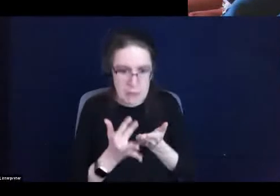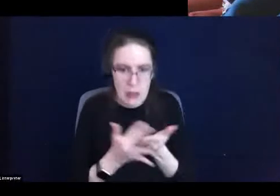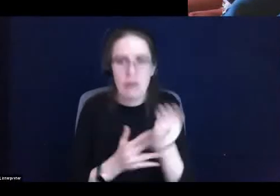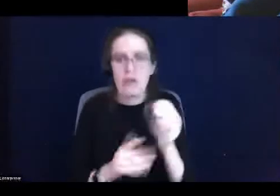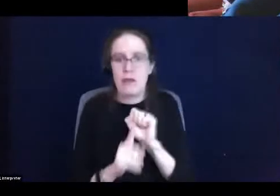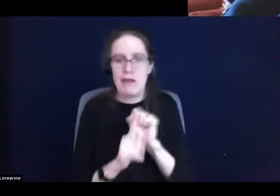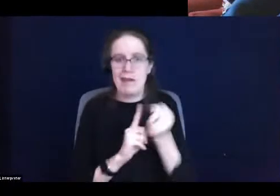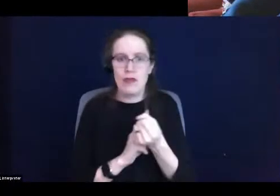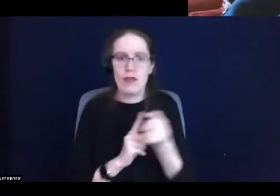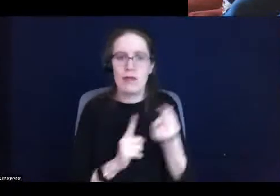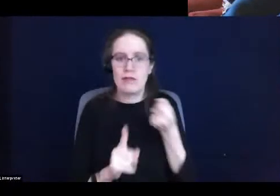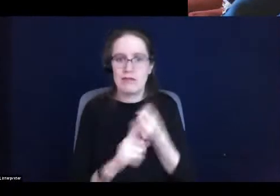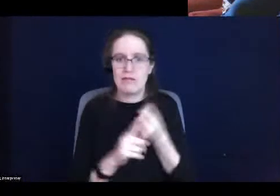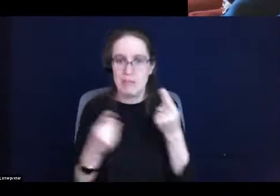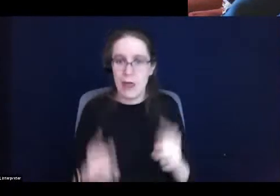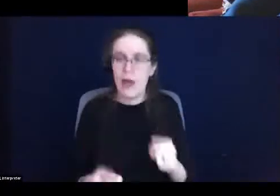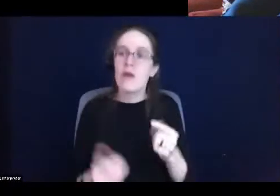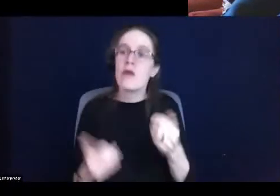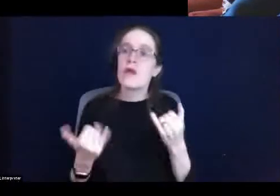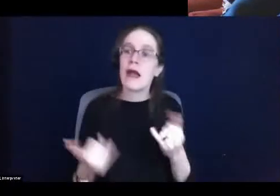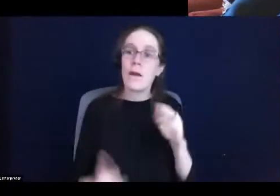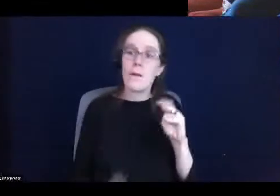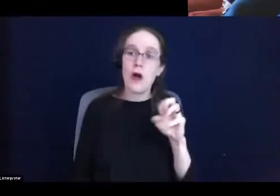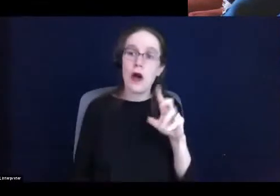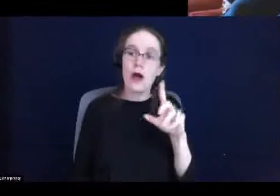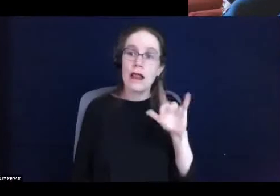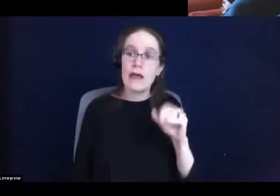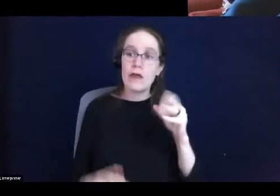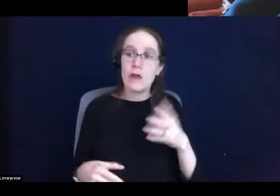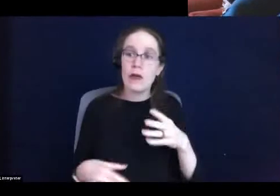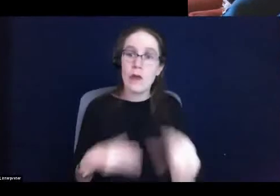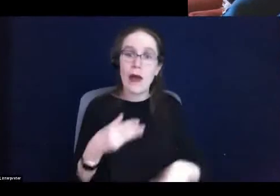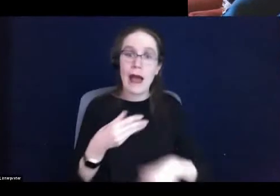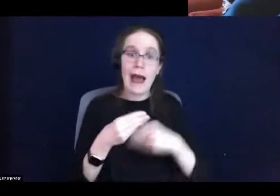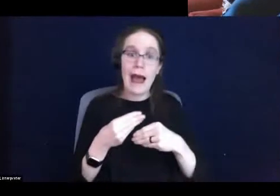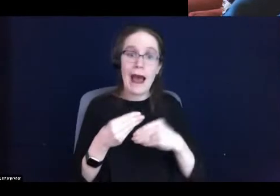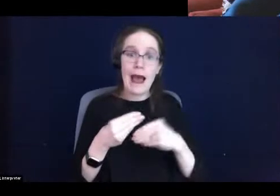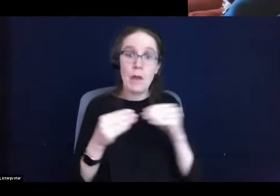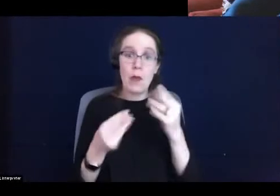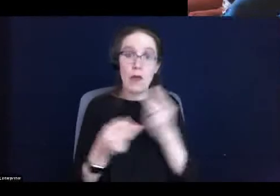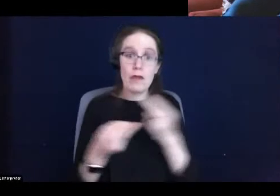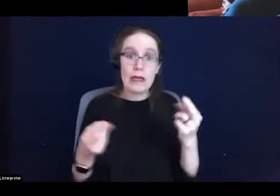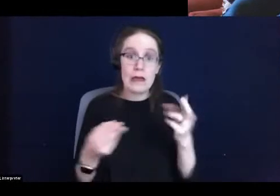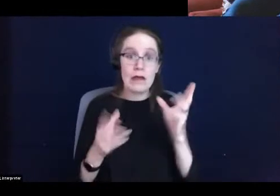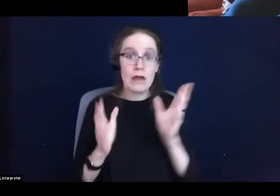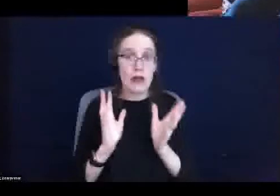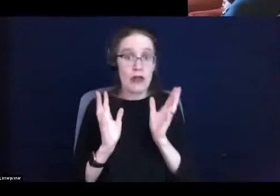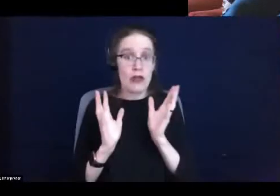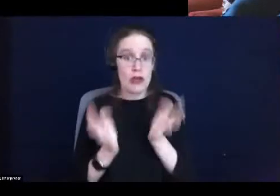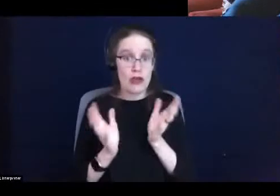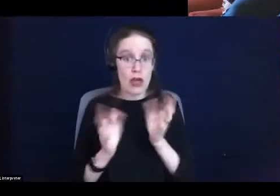chat. Again, if you do the evaluation, you will have access to all these resources and a copy of the slides.